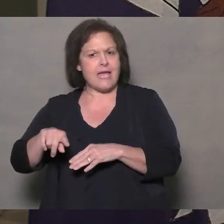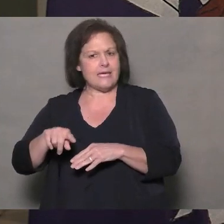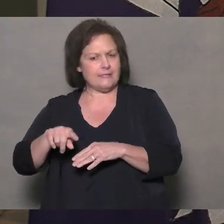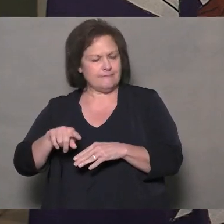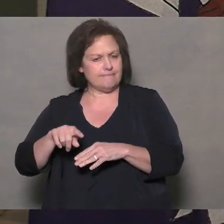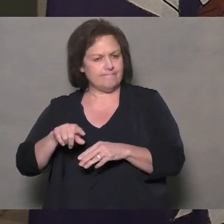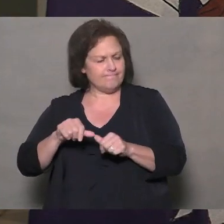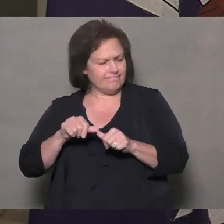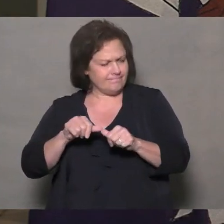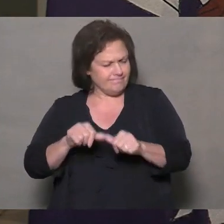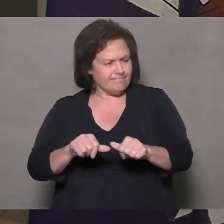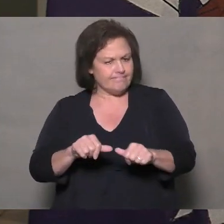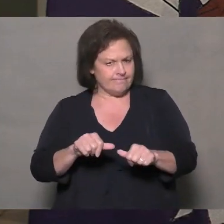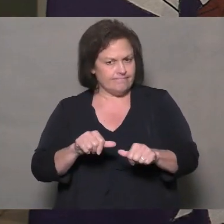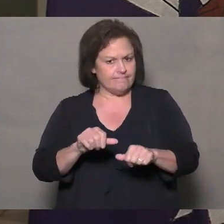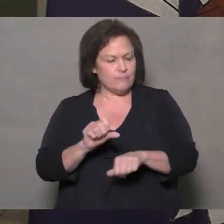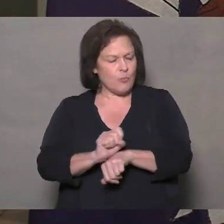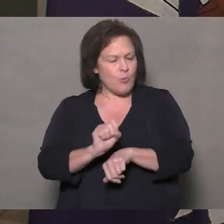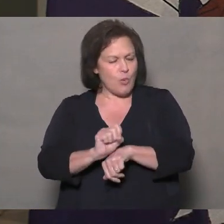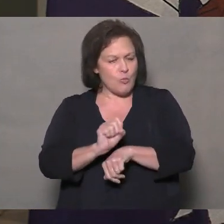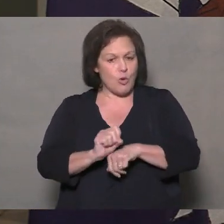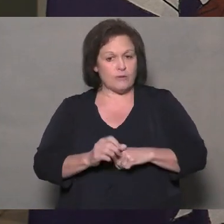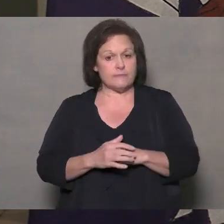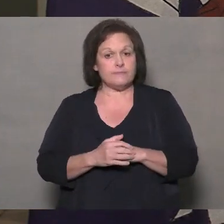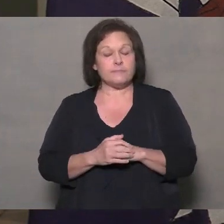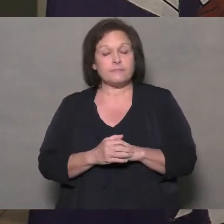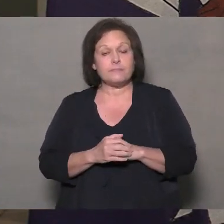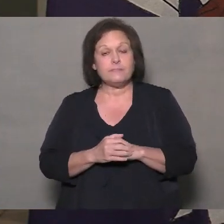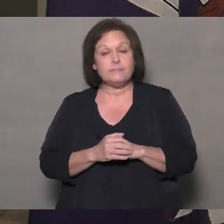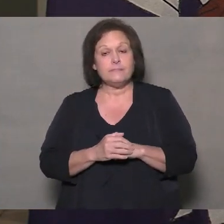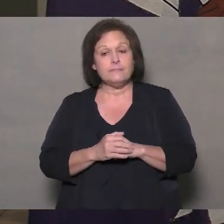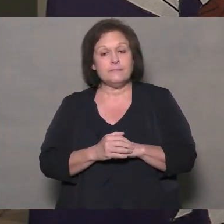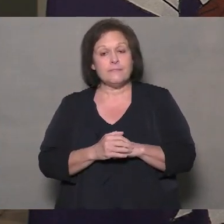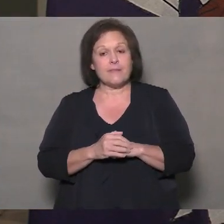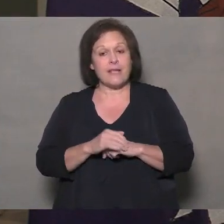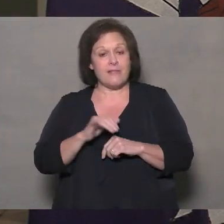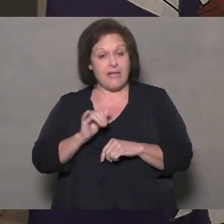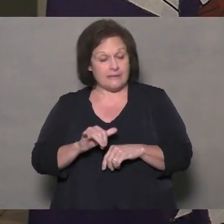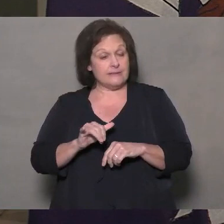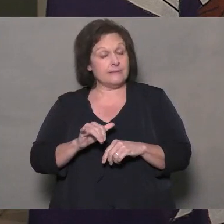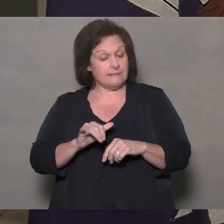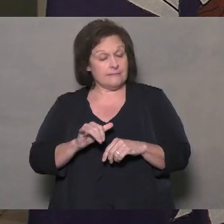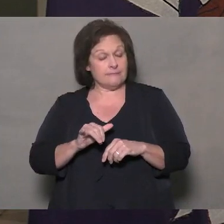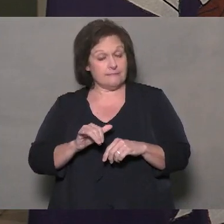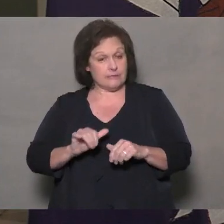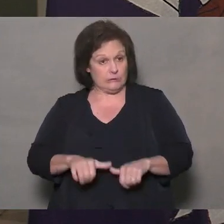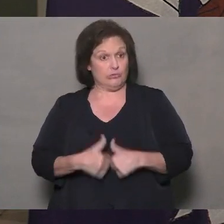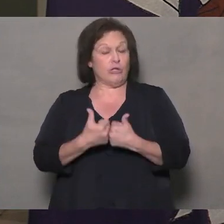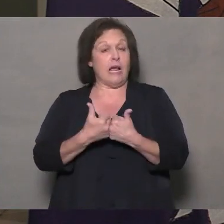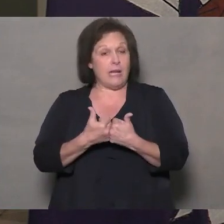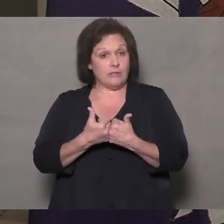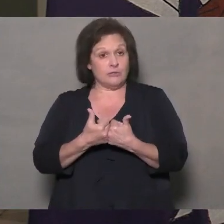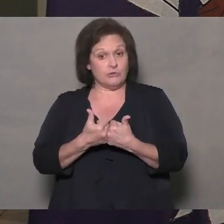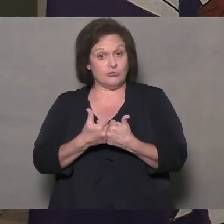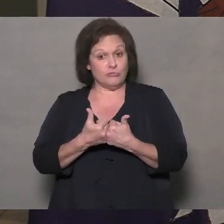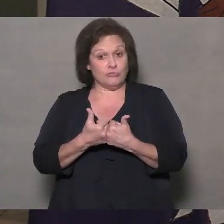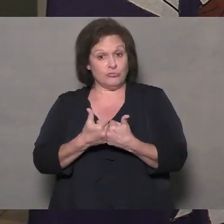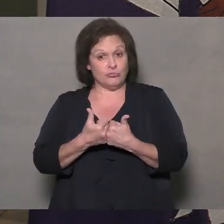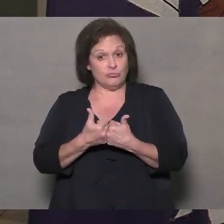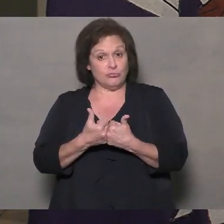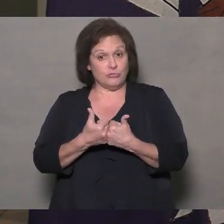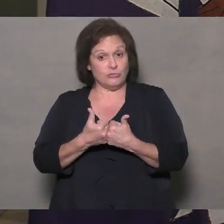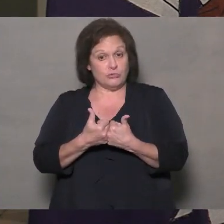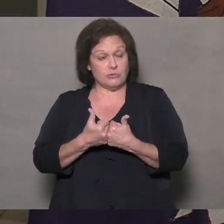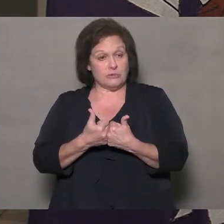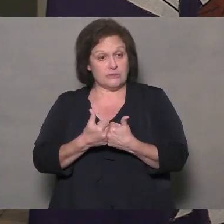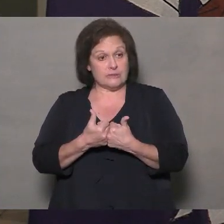this pandemic. This crisis is the defining challenge of the moment. On top of the